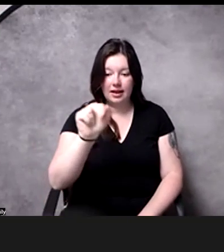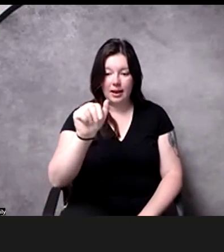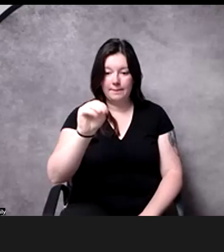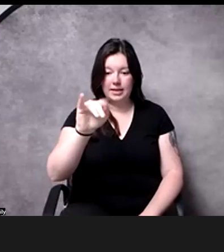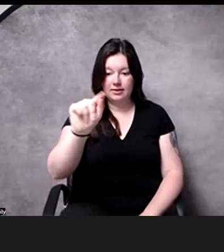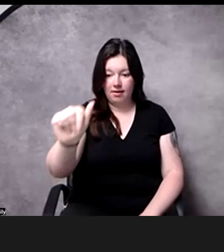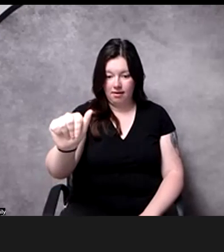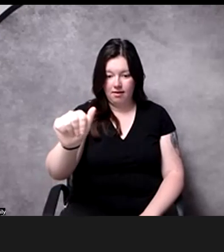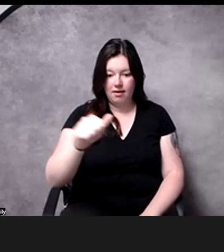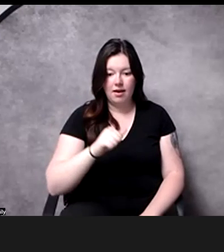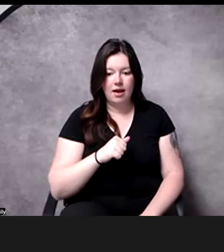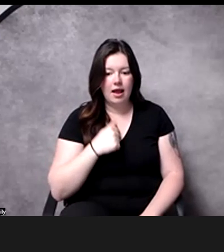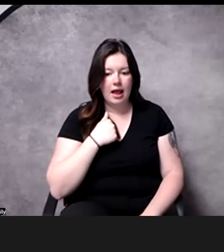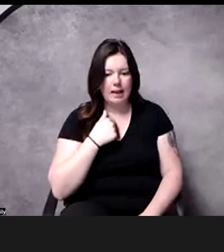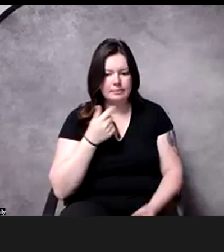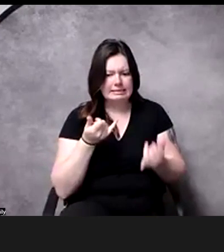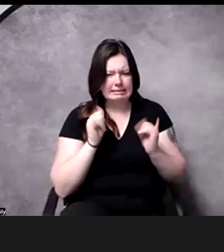not clear as to,